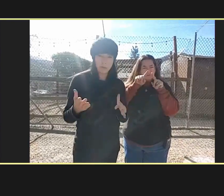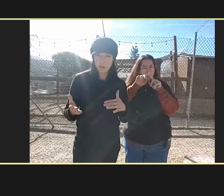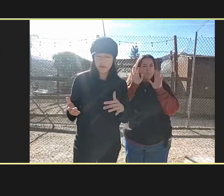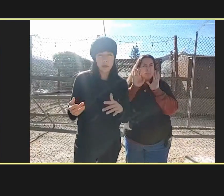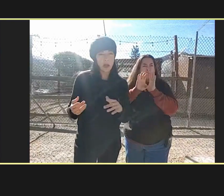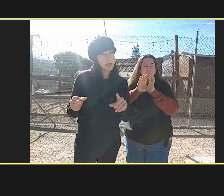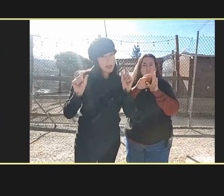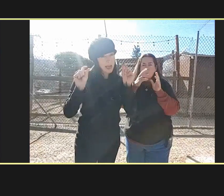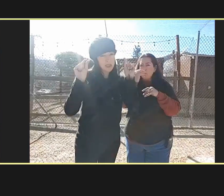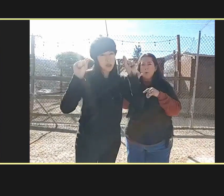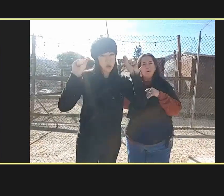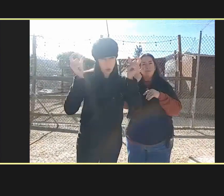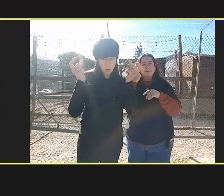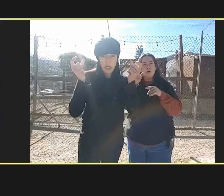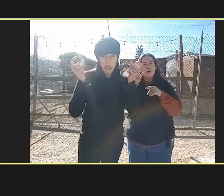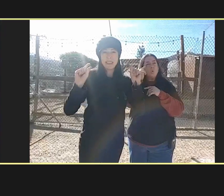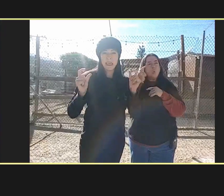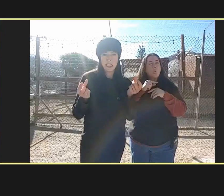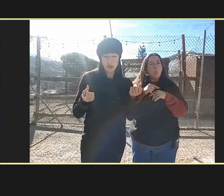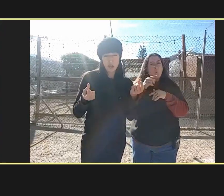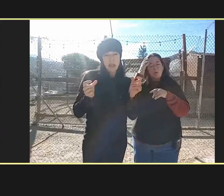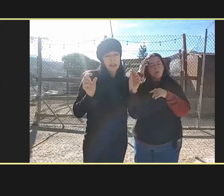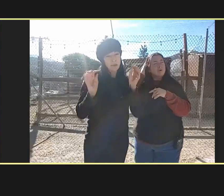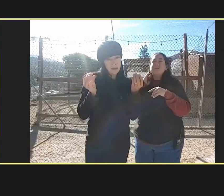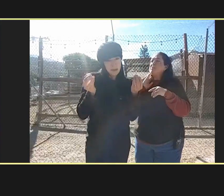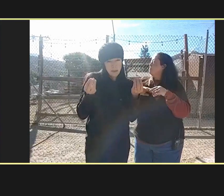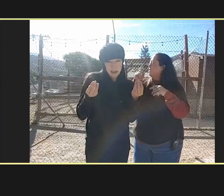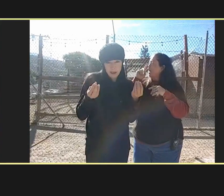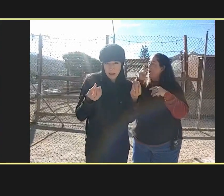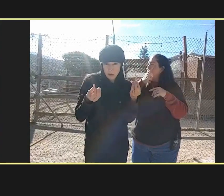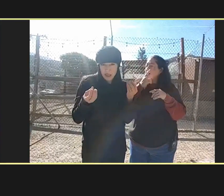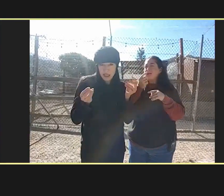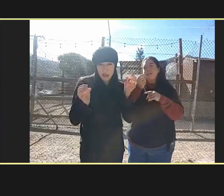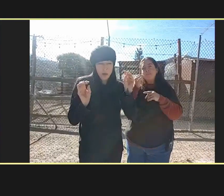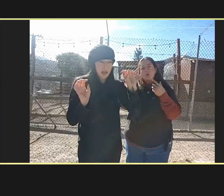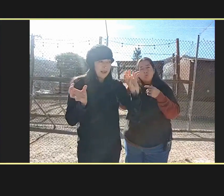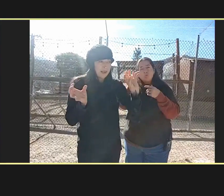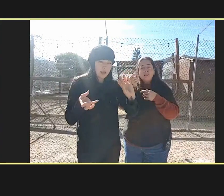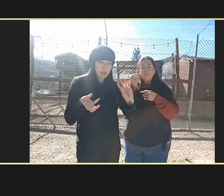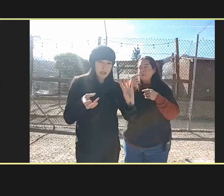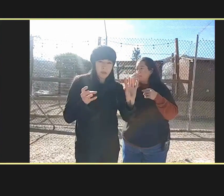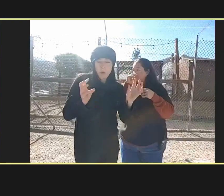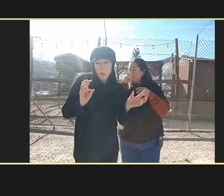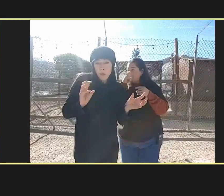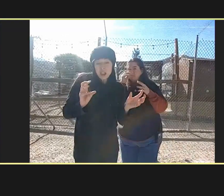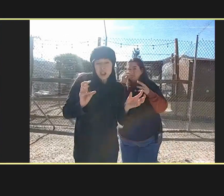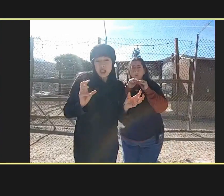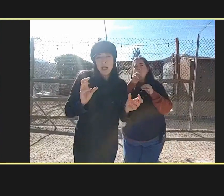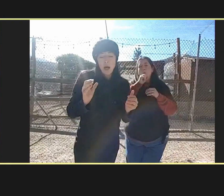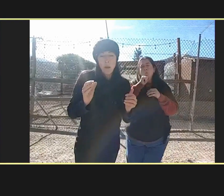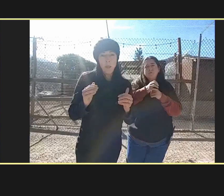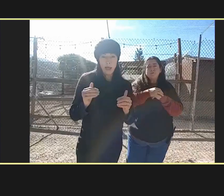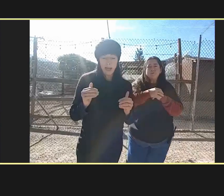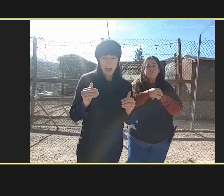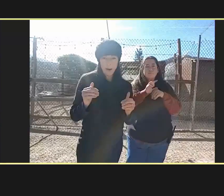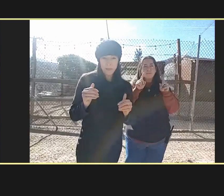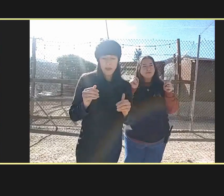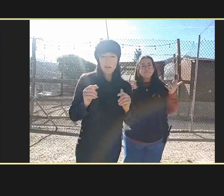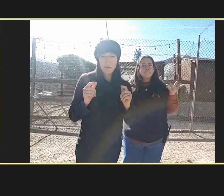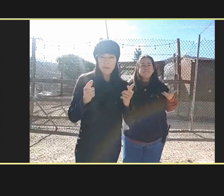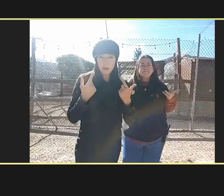look at a bunch of different pictures of wolves, you always see that have this gold tinge. Sometimes it can be a little bit green or, a little more